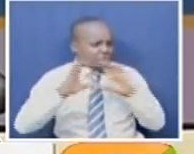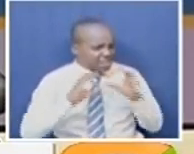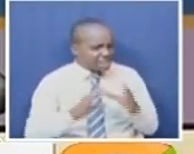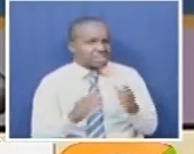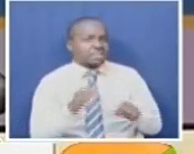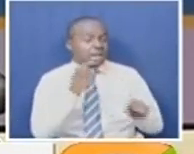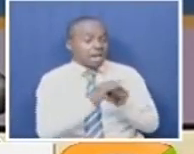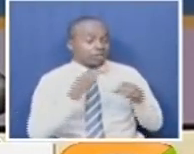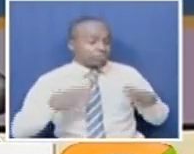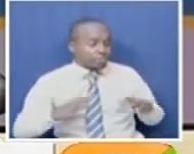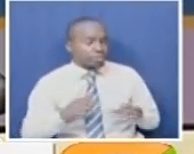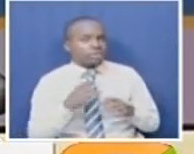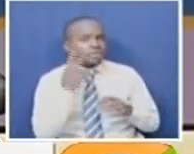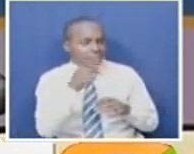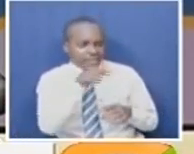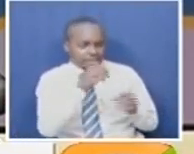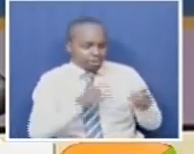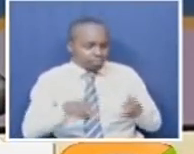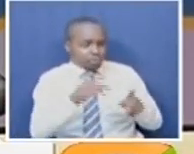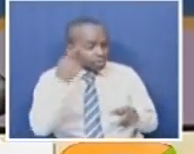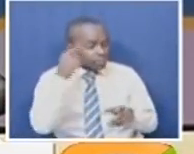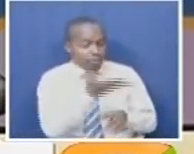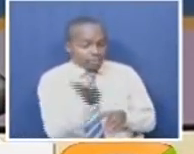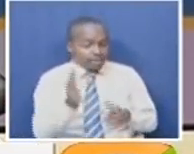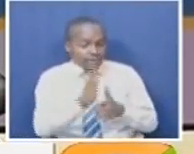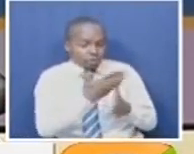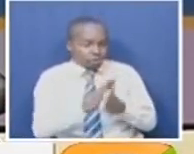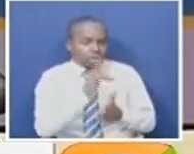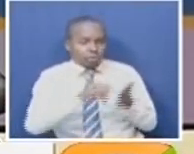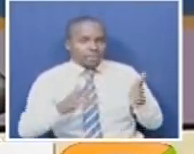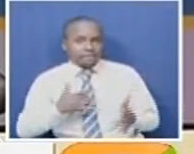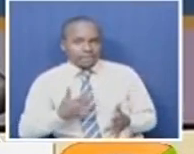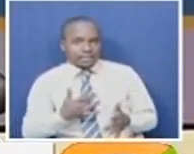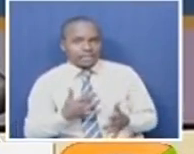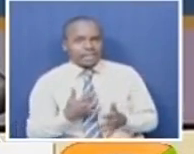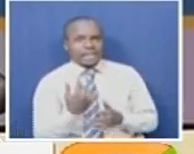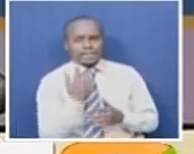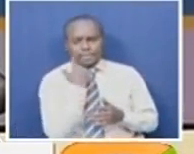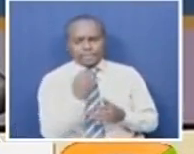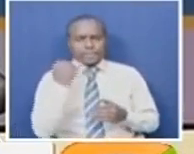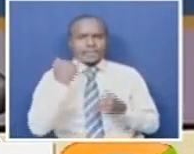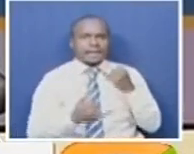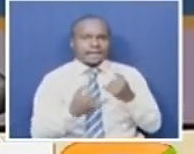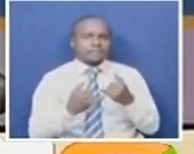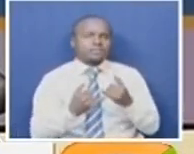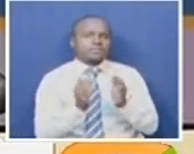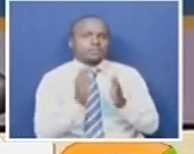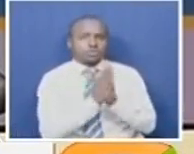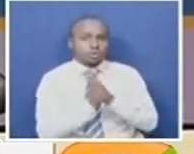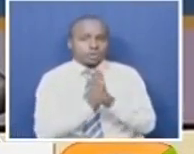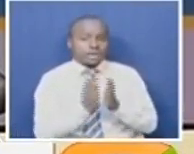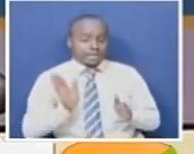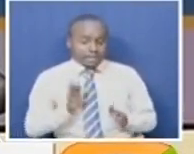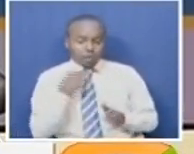find that it's an opportunity for them to share what they've been feeling. Like, my last article was about a lady who shared her rape